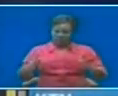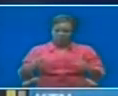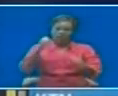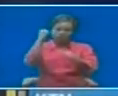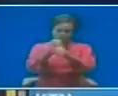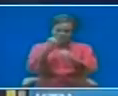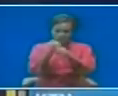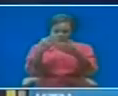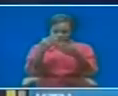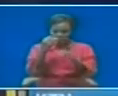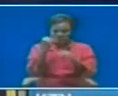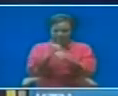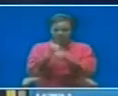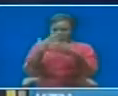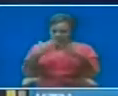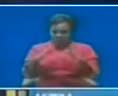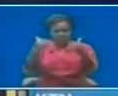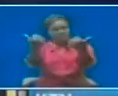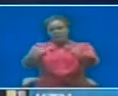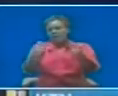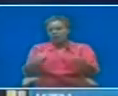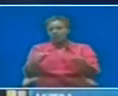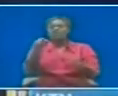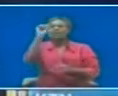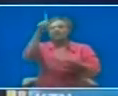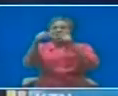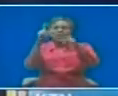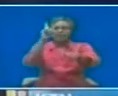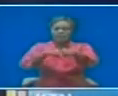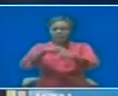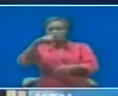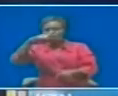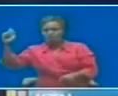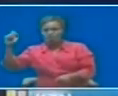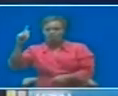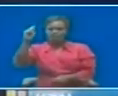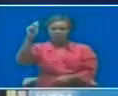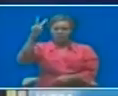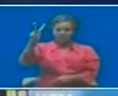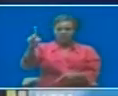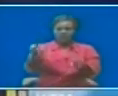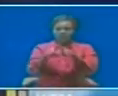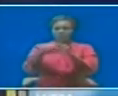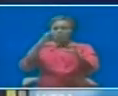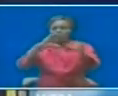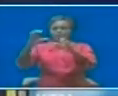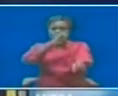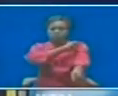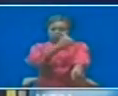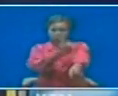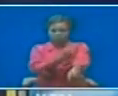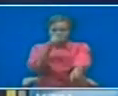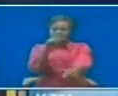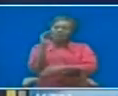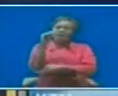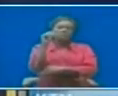the three media houses? No, it was not. Now, the Star Times, GoTV and the Communications Authority of Kenya, as well as the